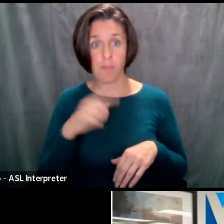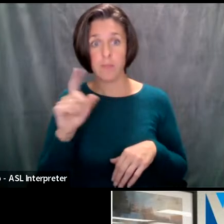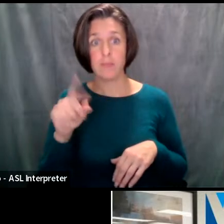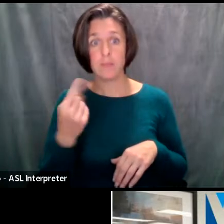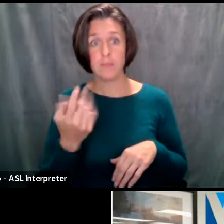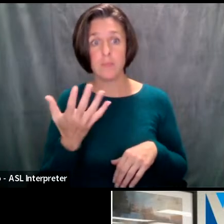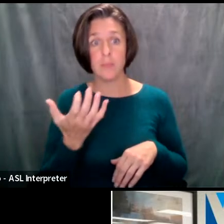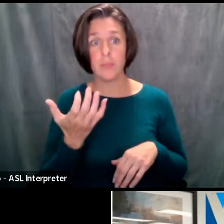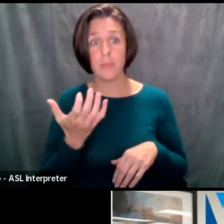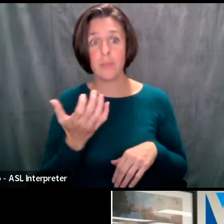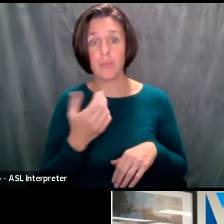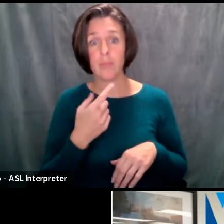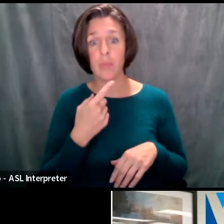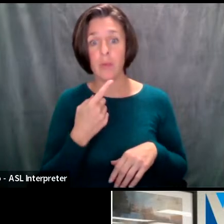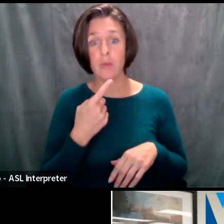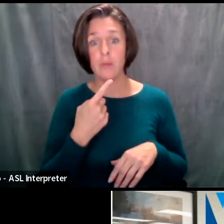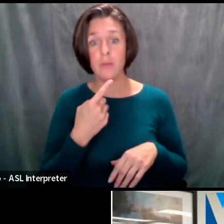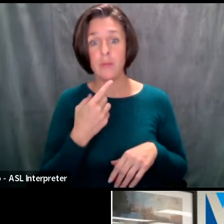thank